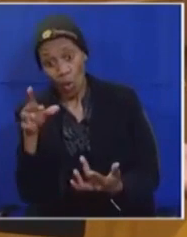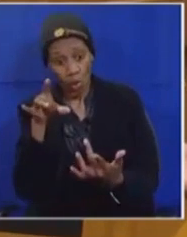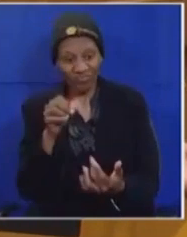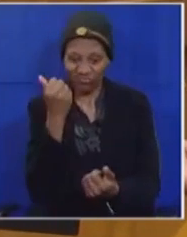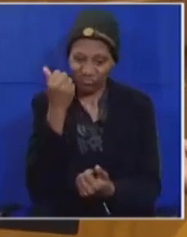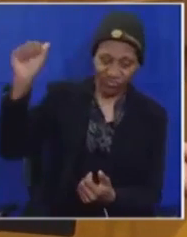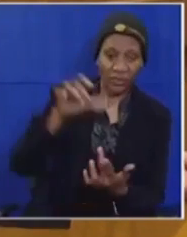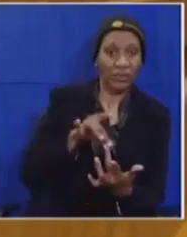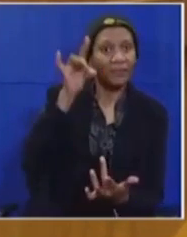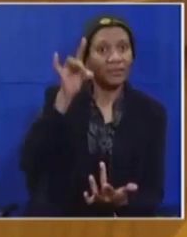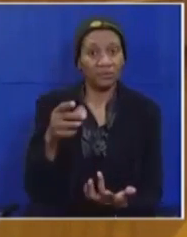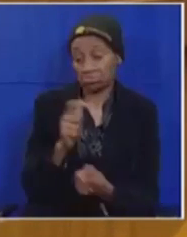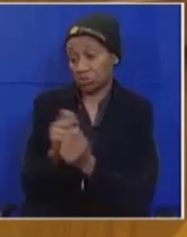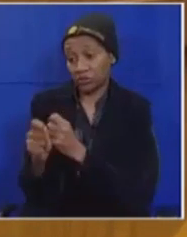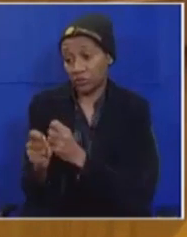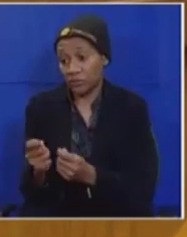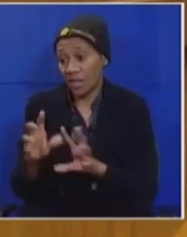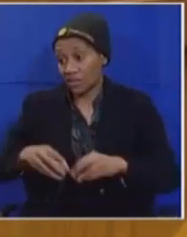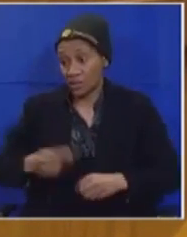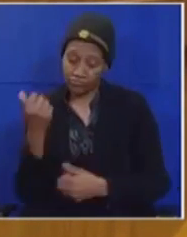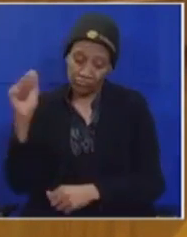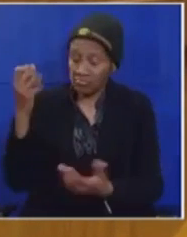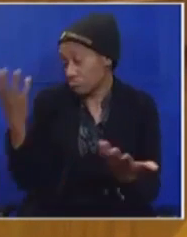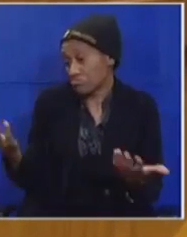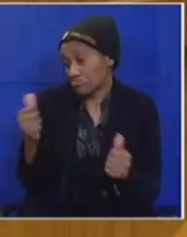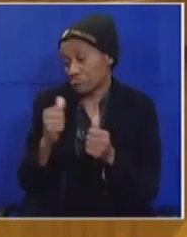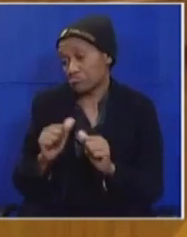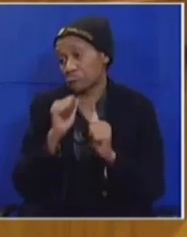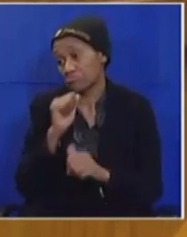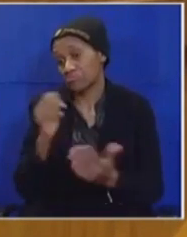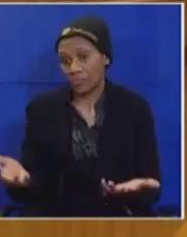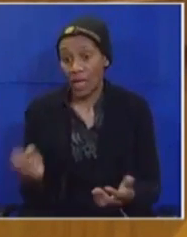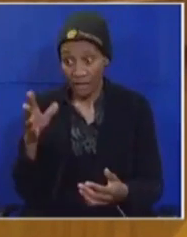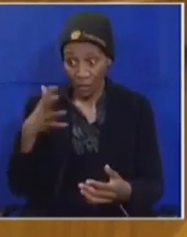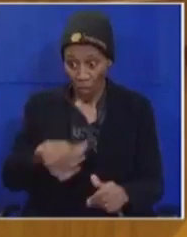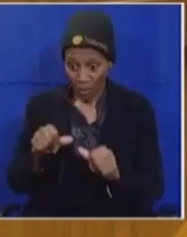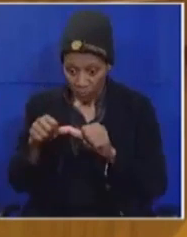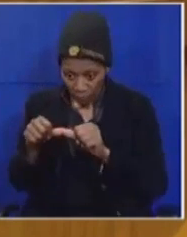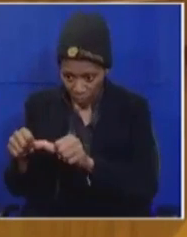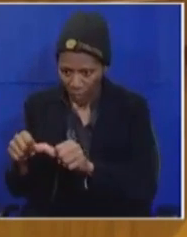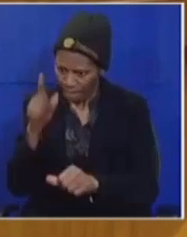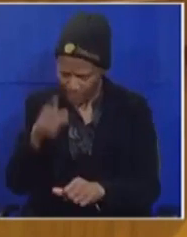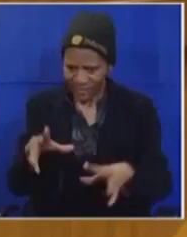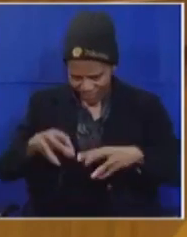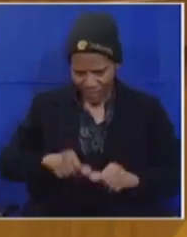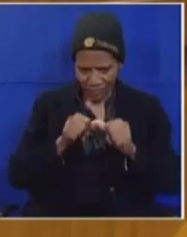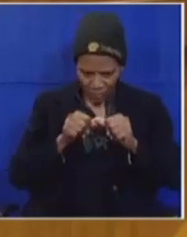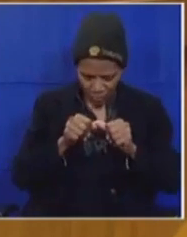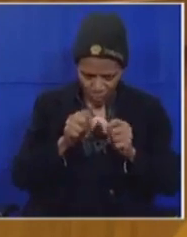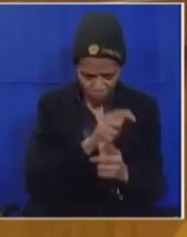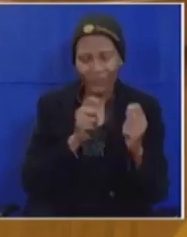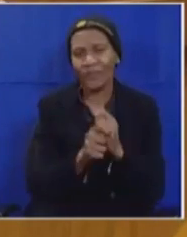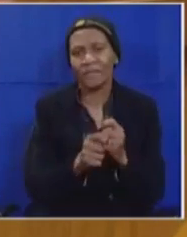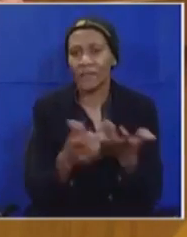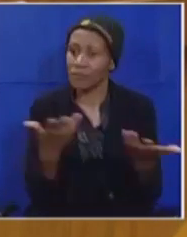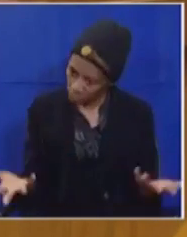transform. But if you want stability, then we must transform. and we must therefore work together